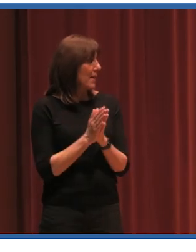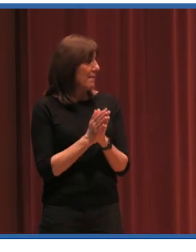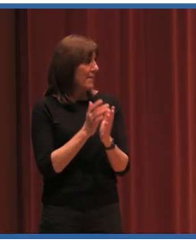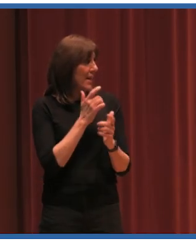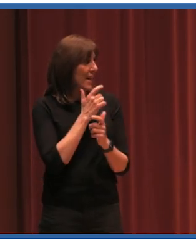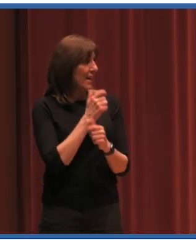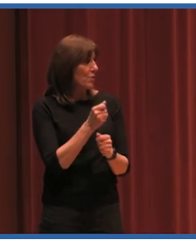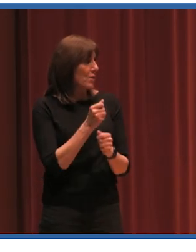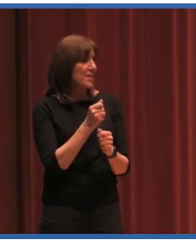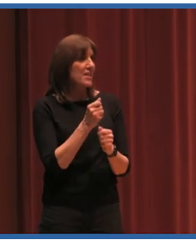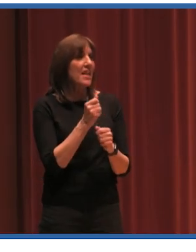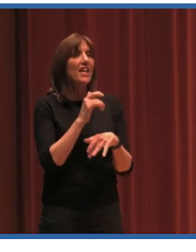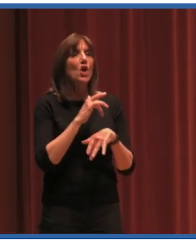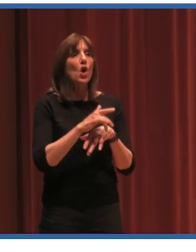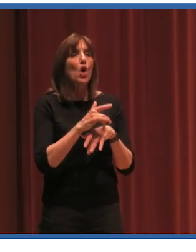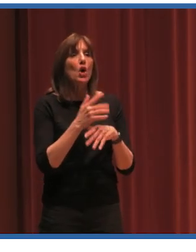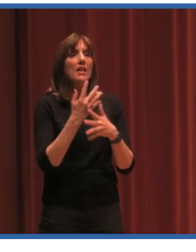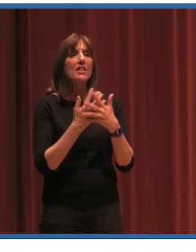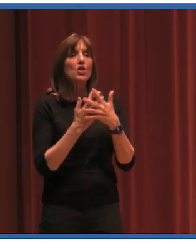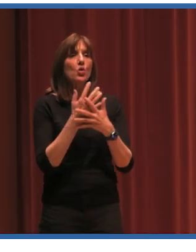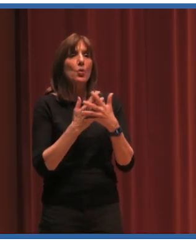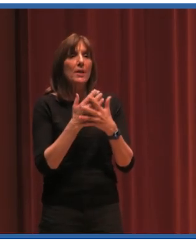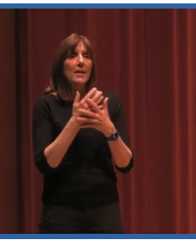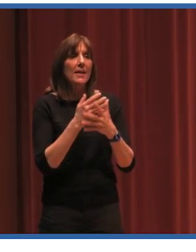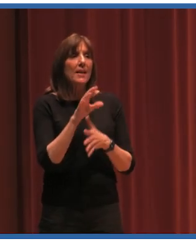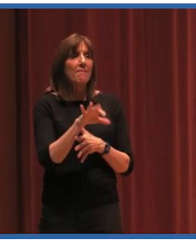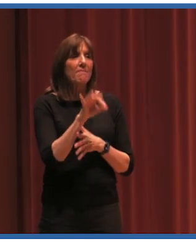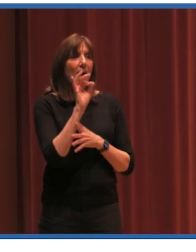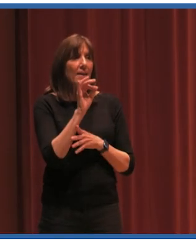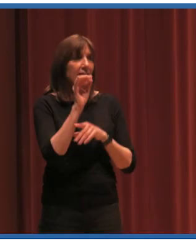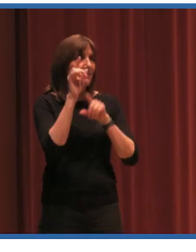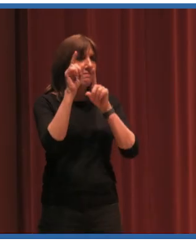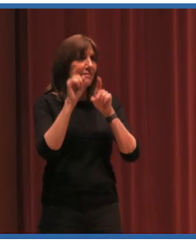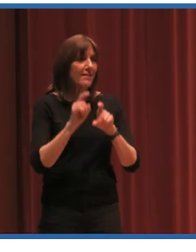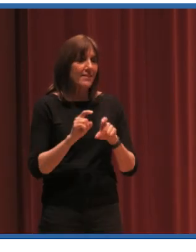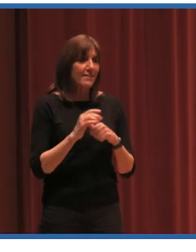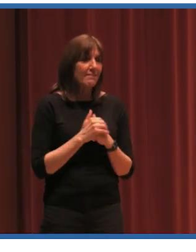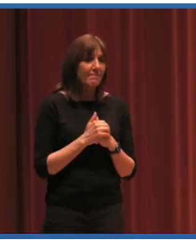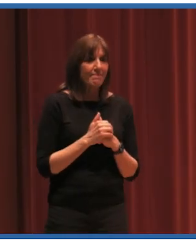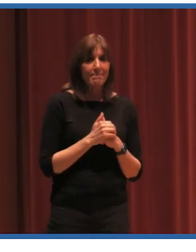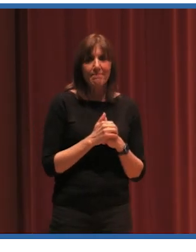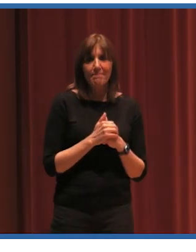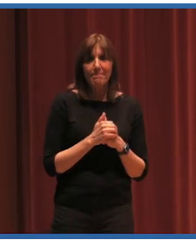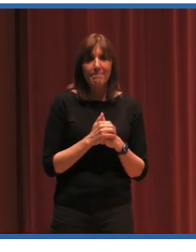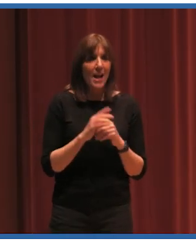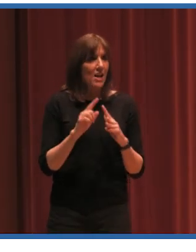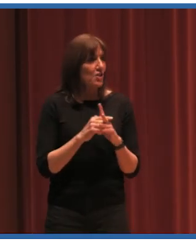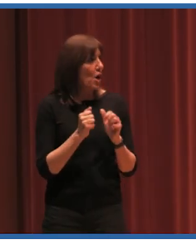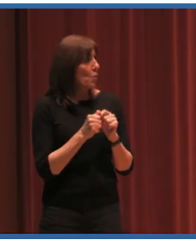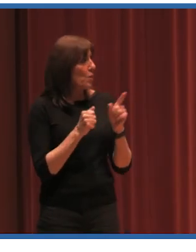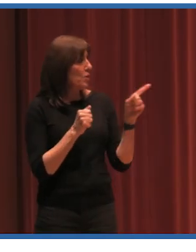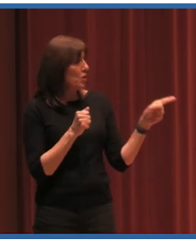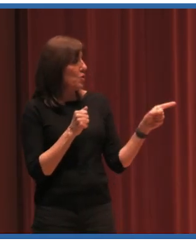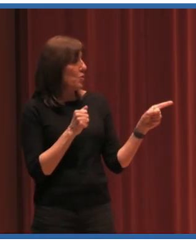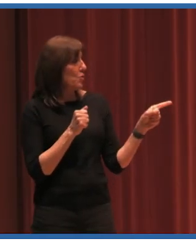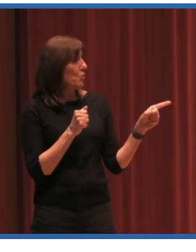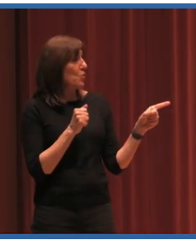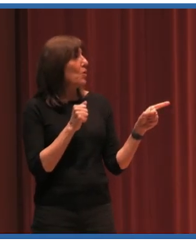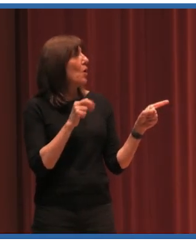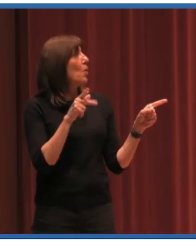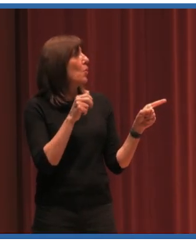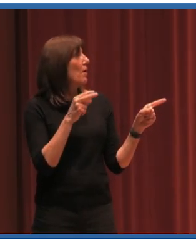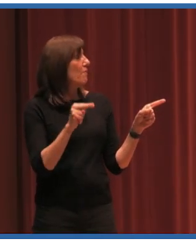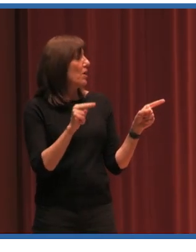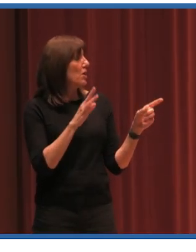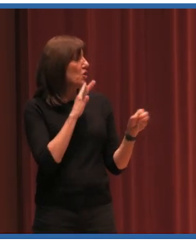early screening and detection, and rightly so, given what we've heard tonight. I'll start with you, Reverend. Talk a little bit